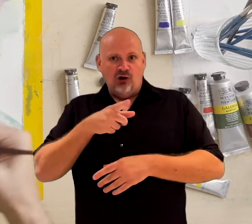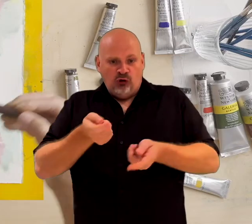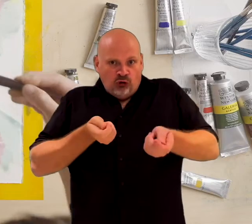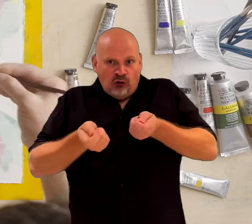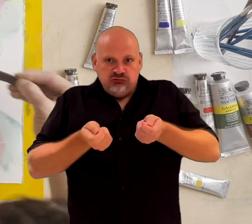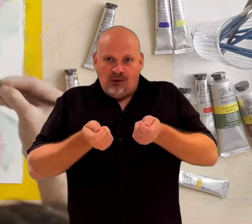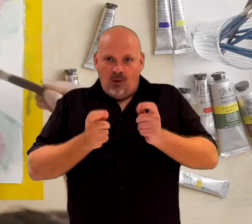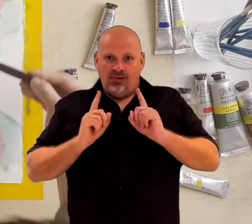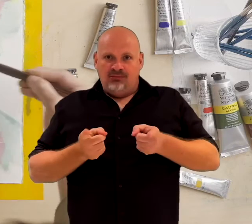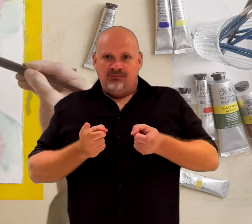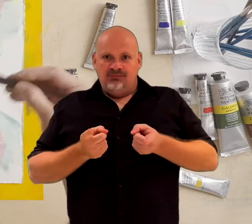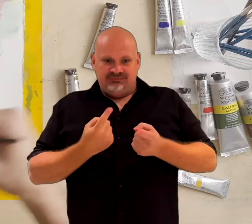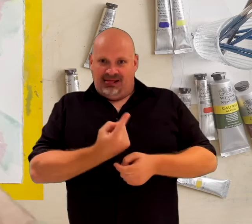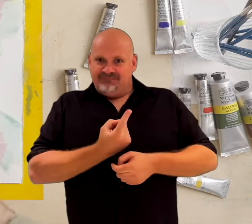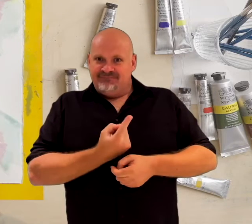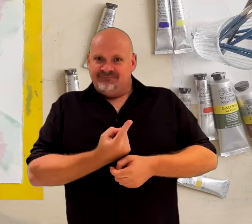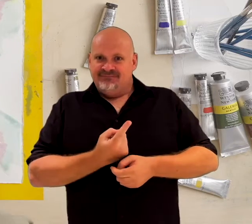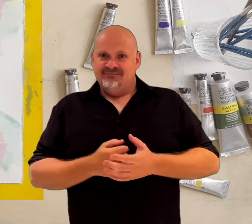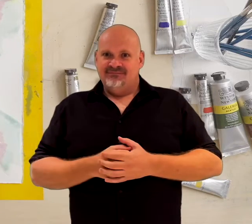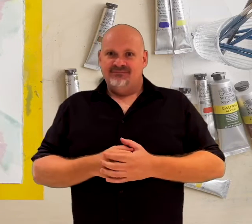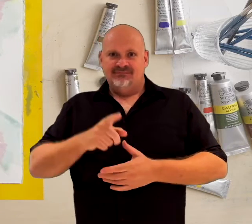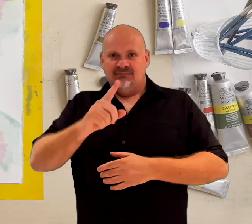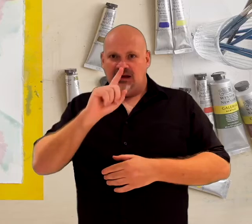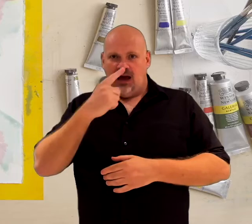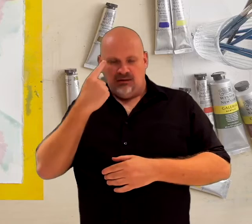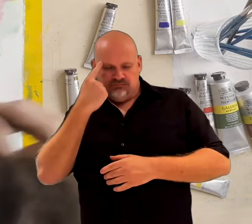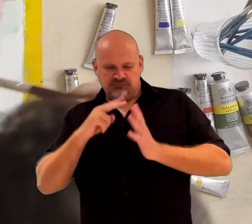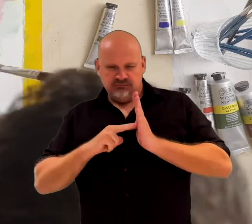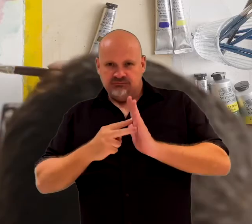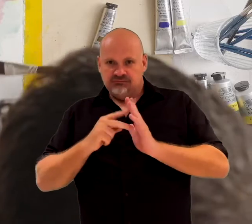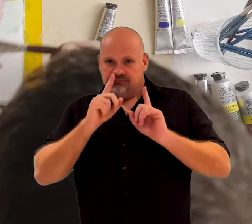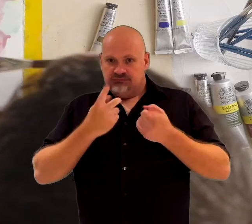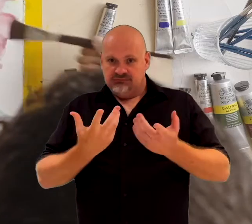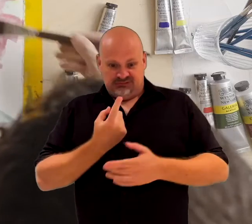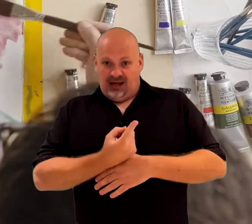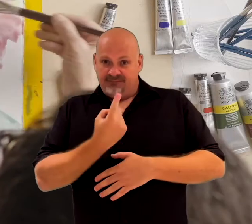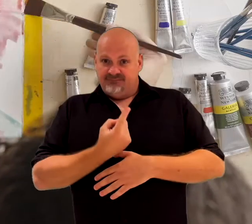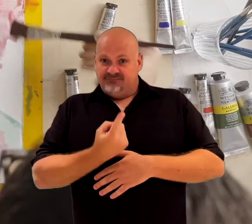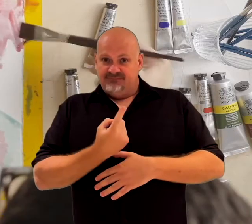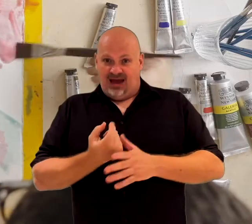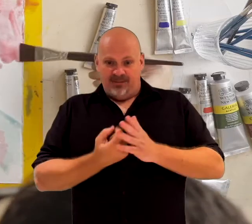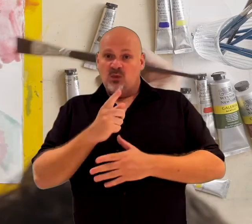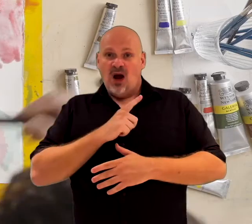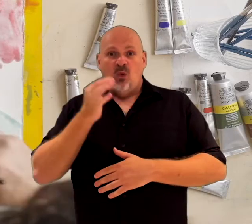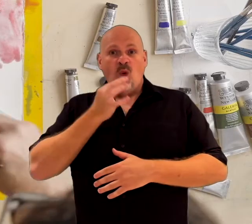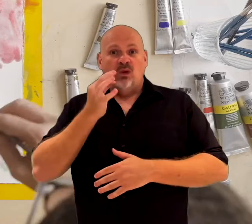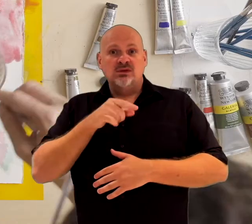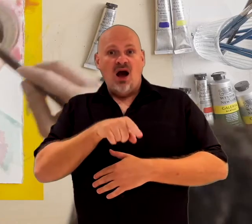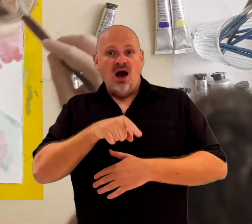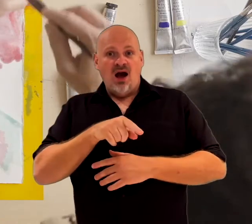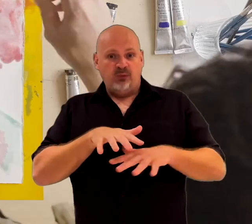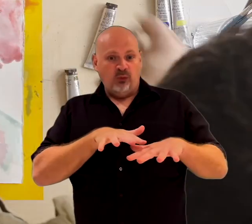control it. You can't predict what's going to happen. It just starts happening on its own because the water's moving